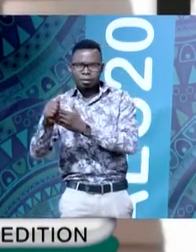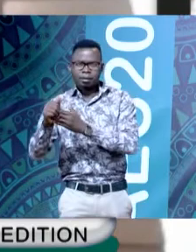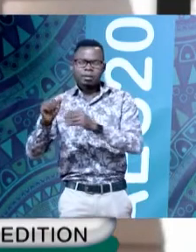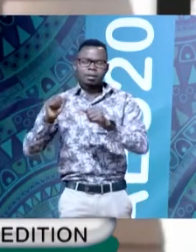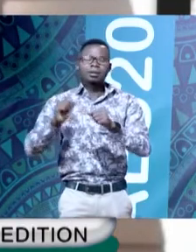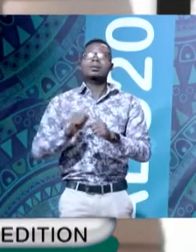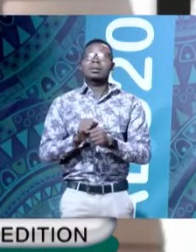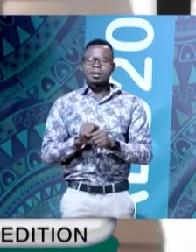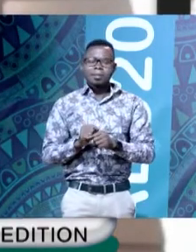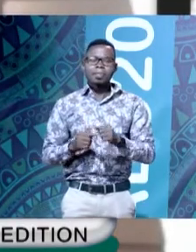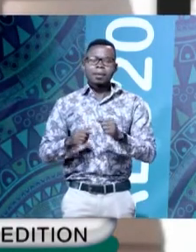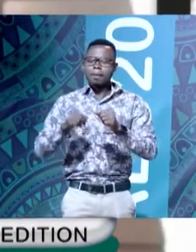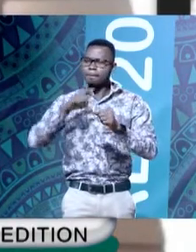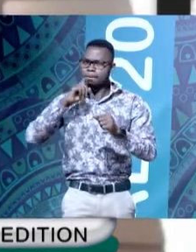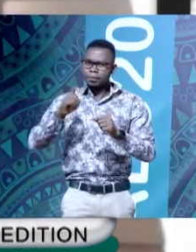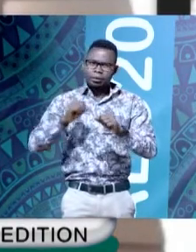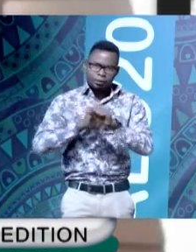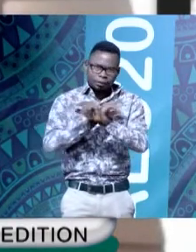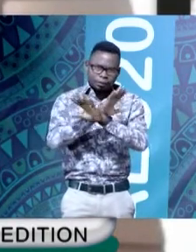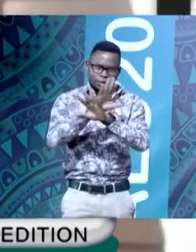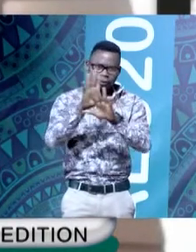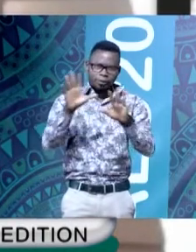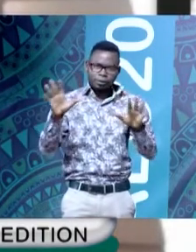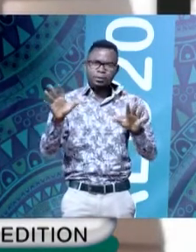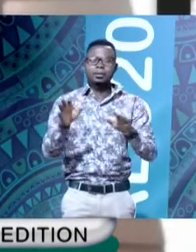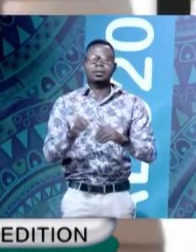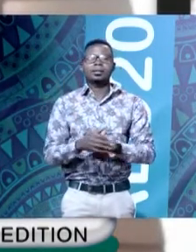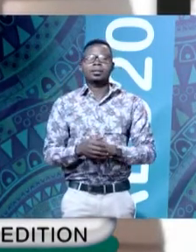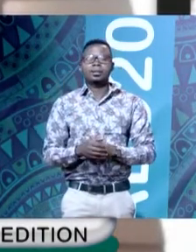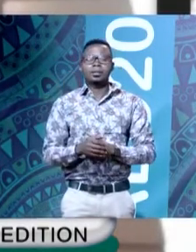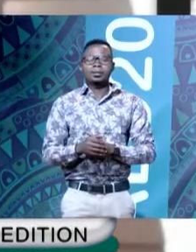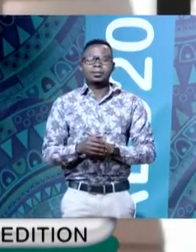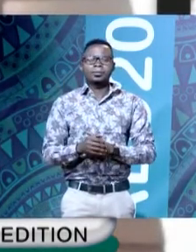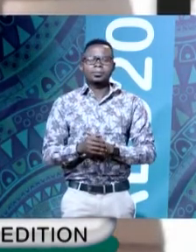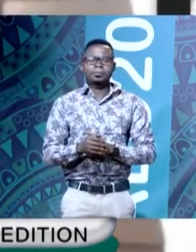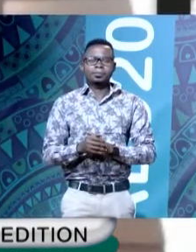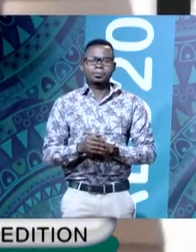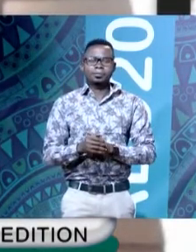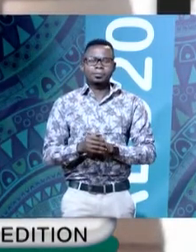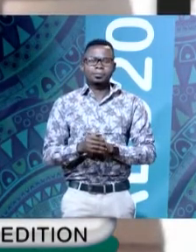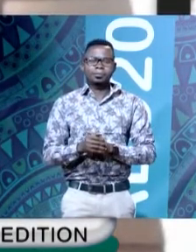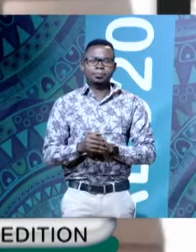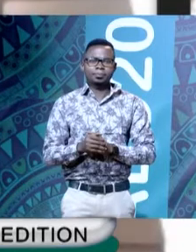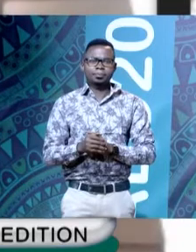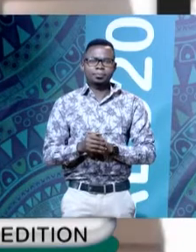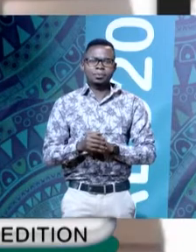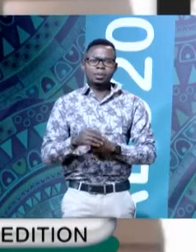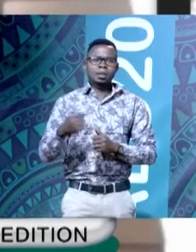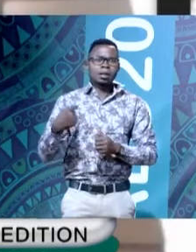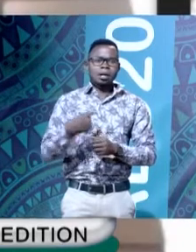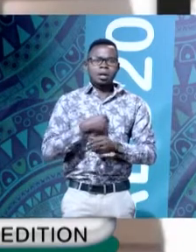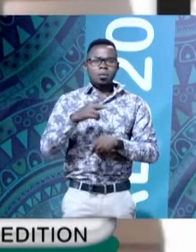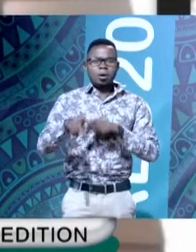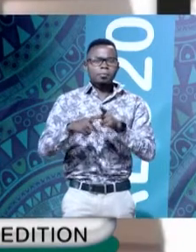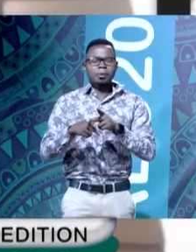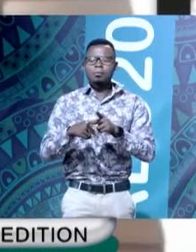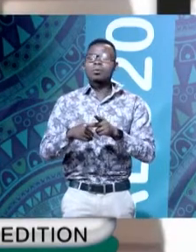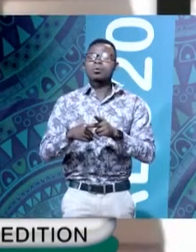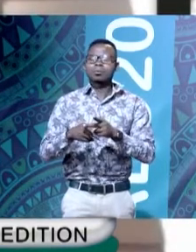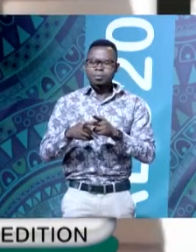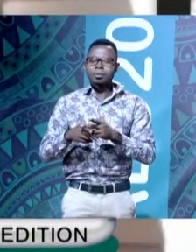that fact, that our youth and our people in general need to drive this